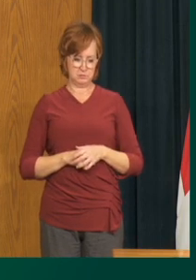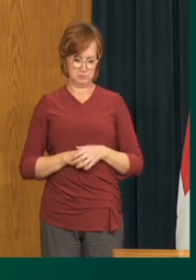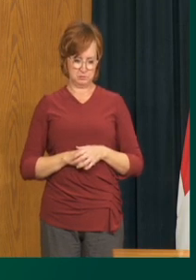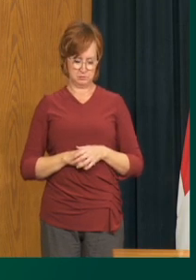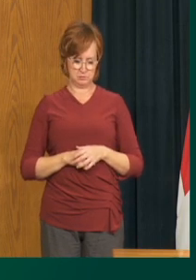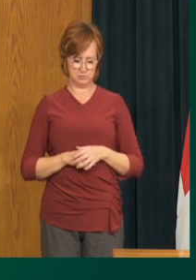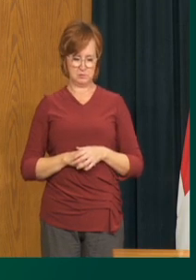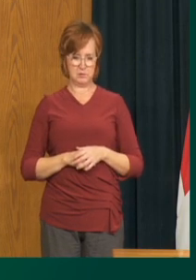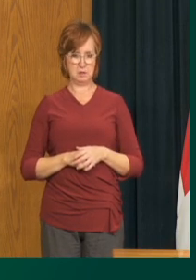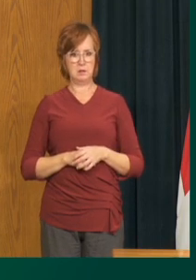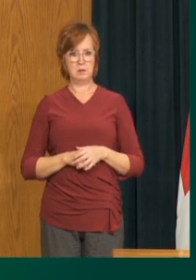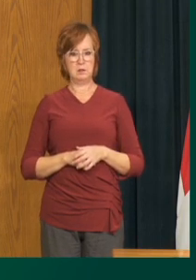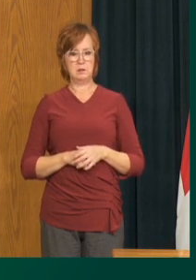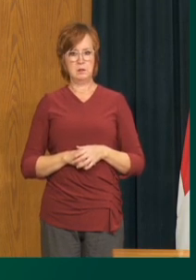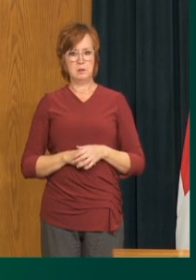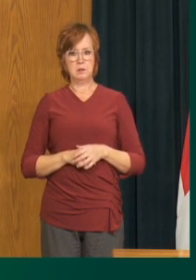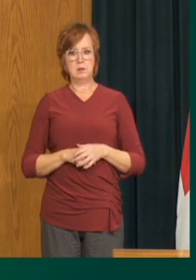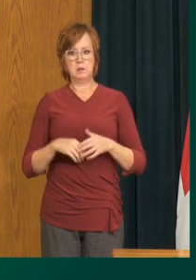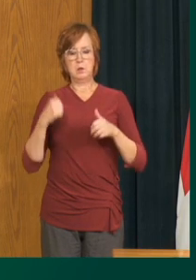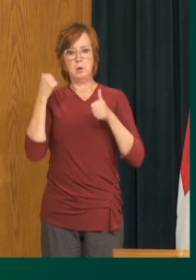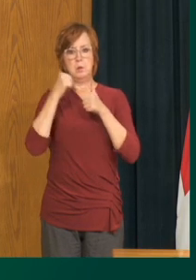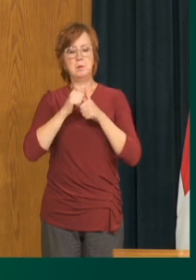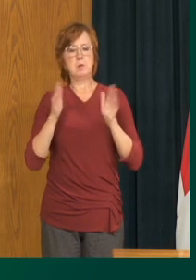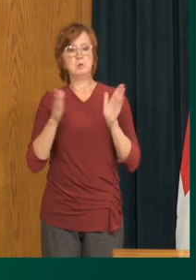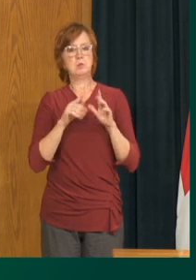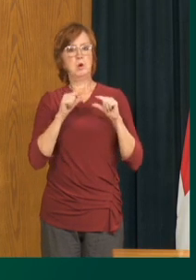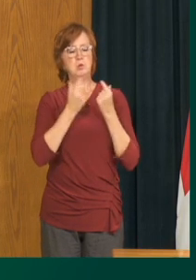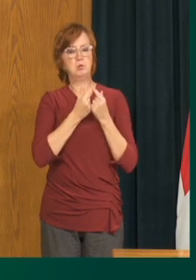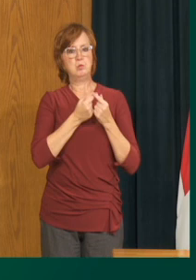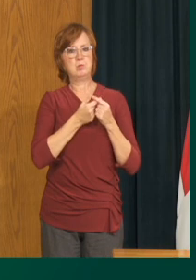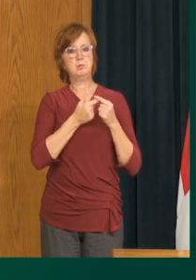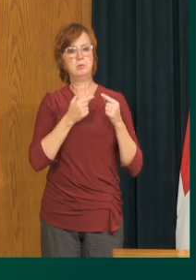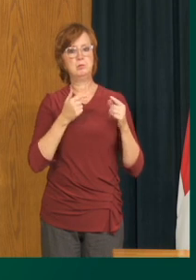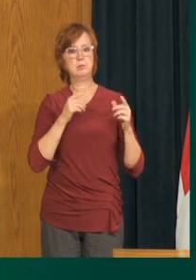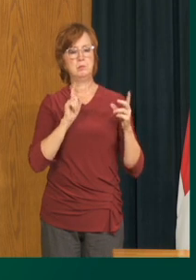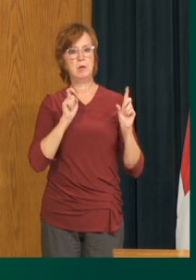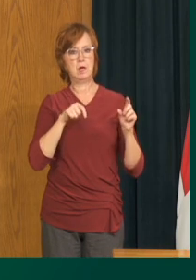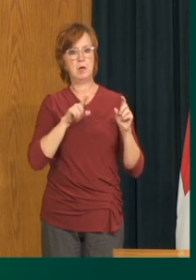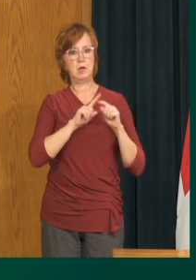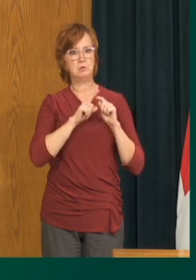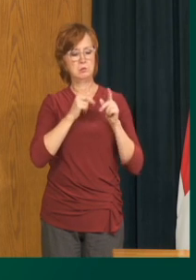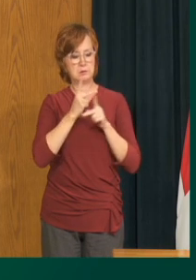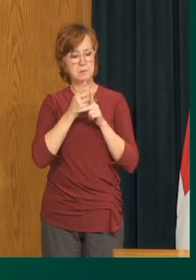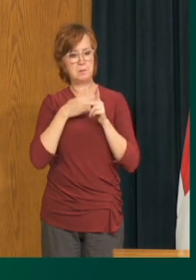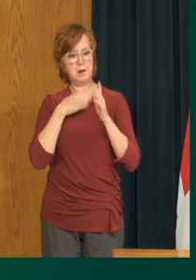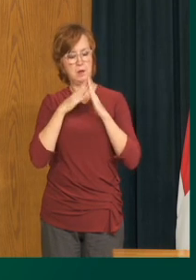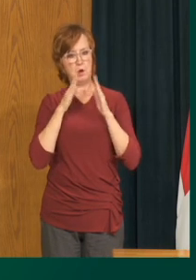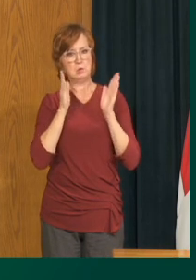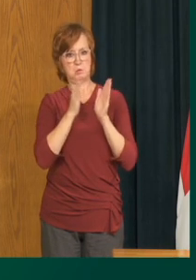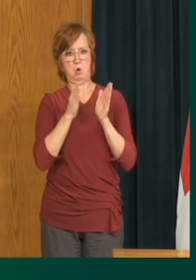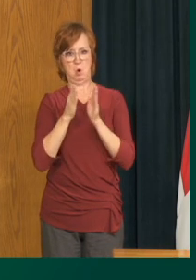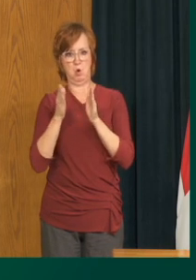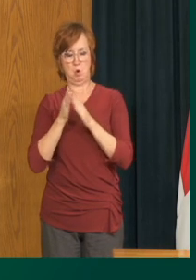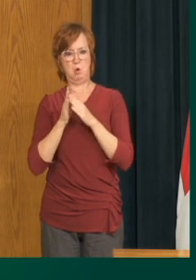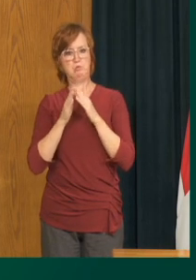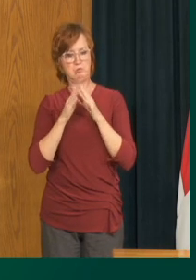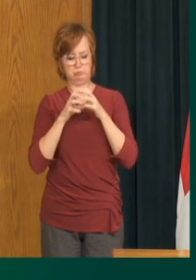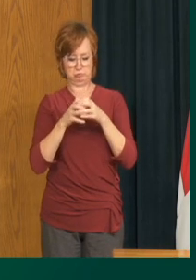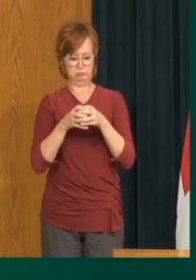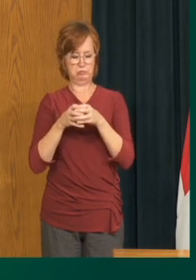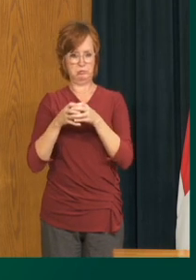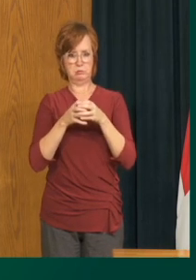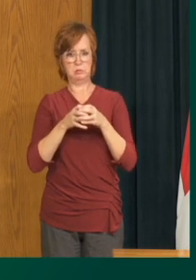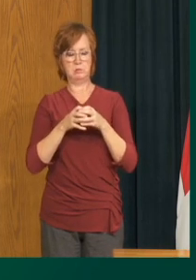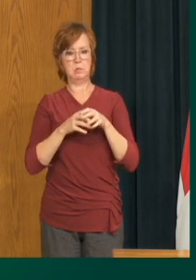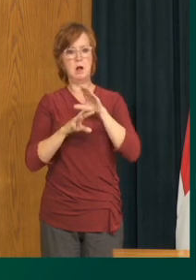it's a small gathering that you have to plan ahead. Keep it to your extended household or your virtual bubble as much as possible. But certainly for fall